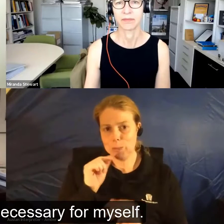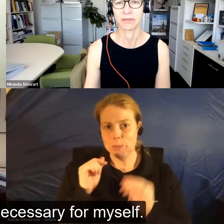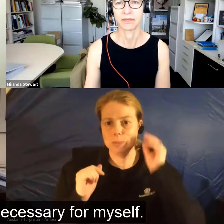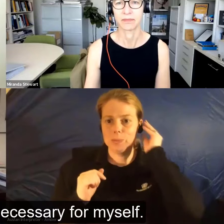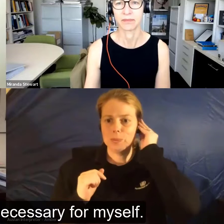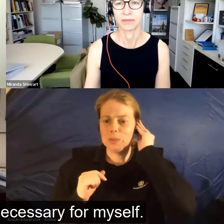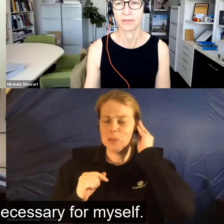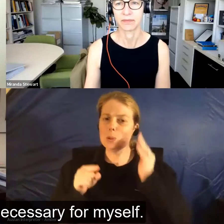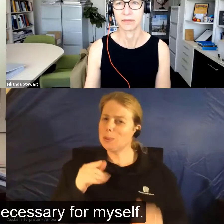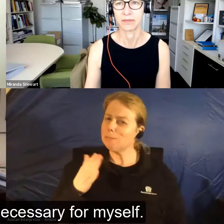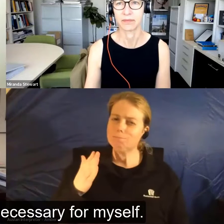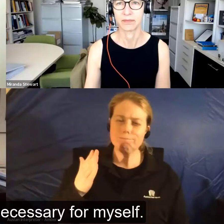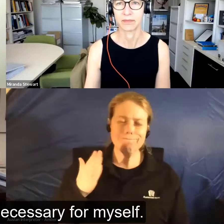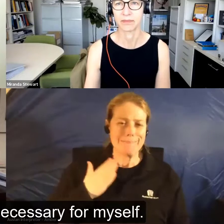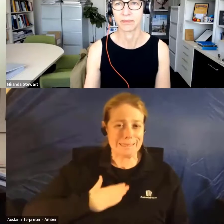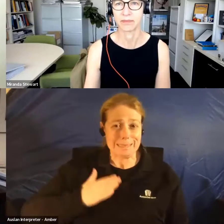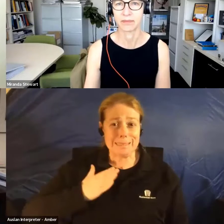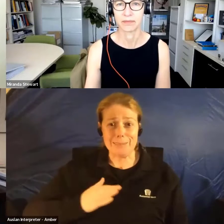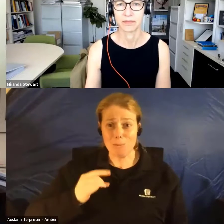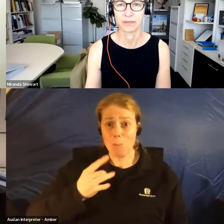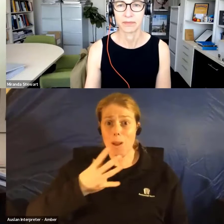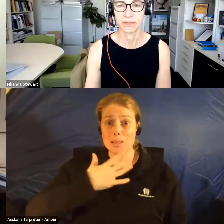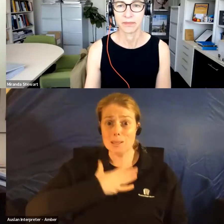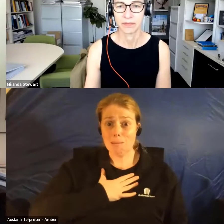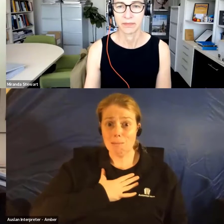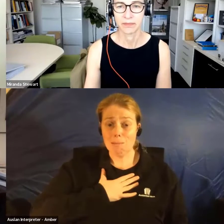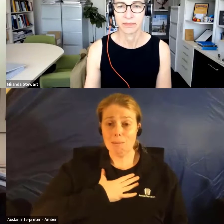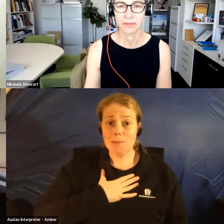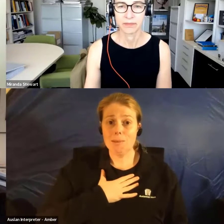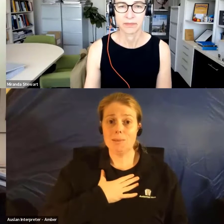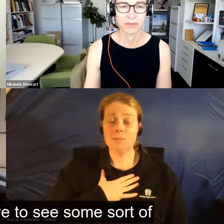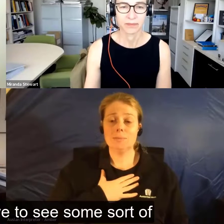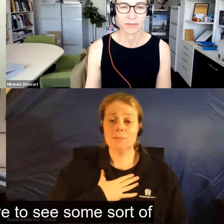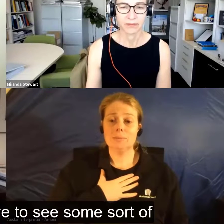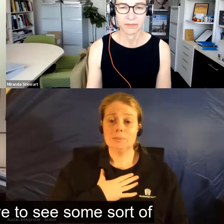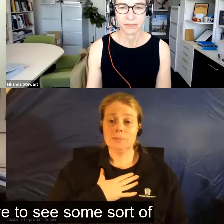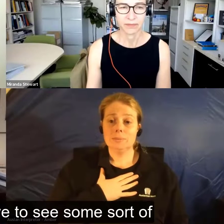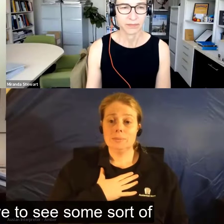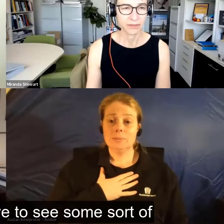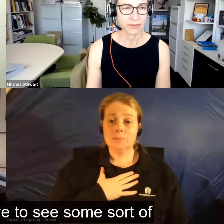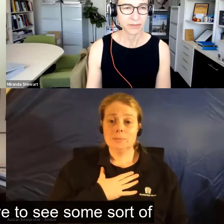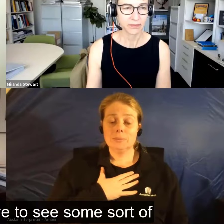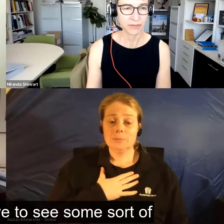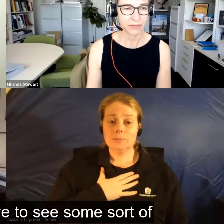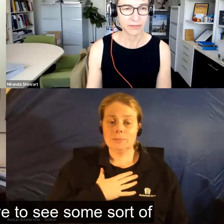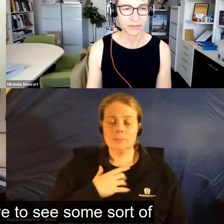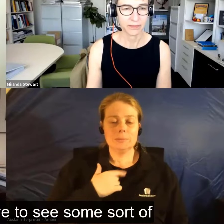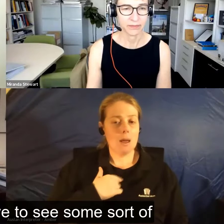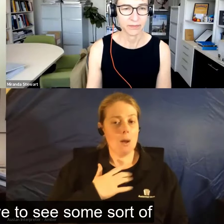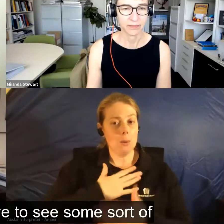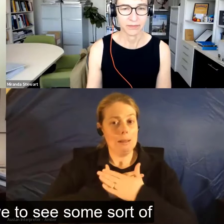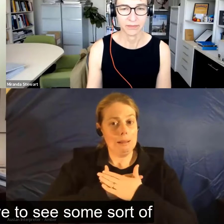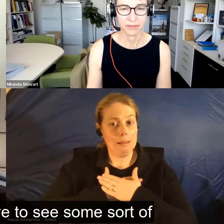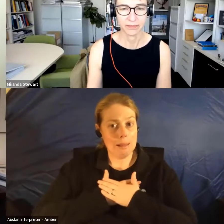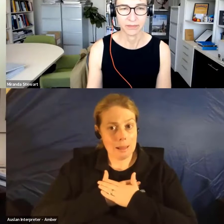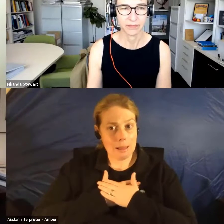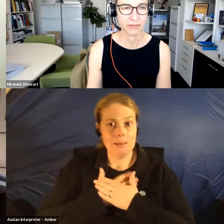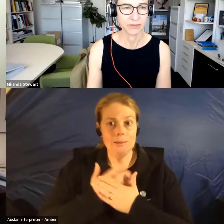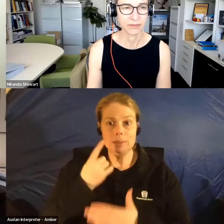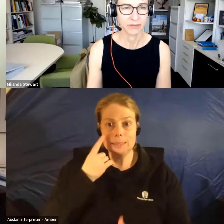absolutely necessary for myself. I would certainly love to see some sort